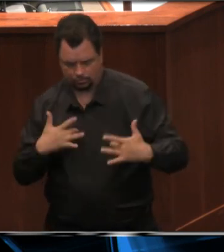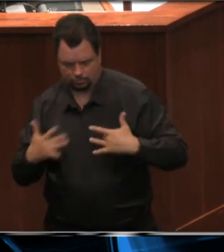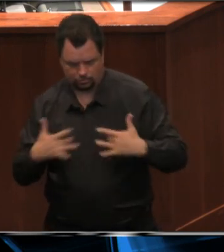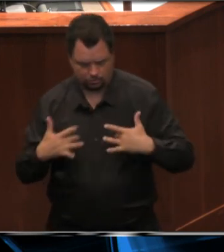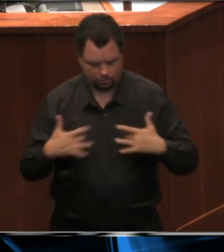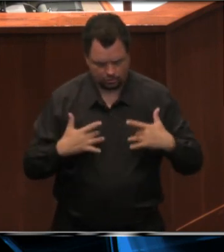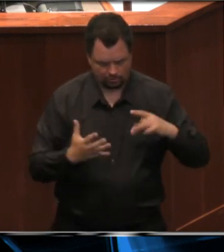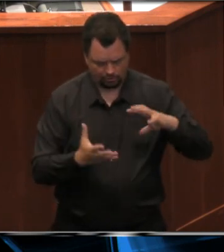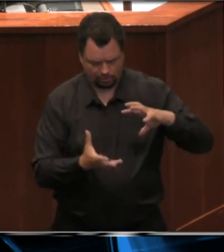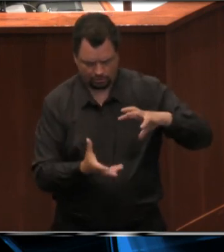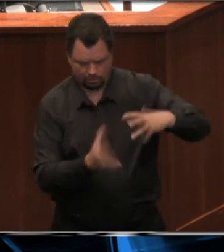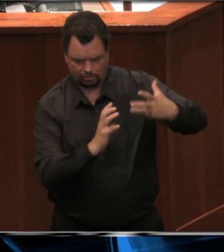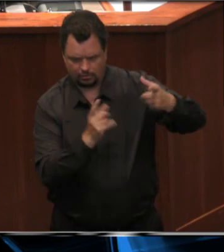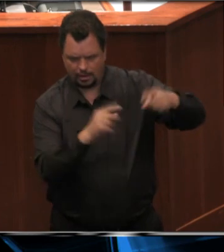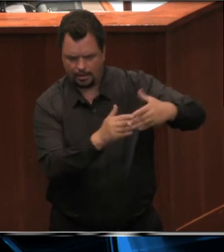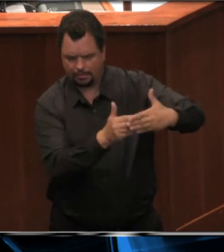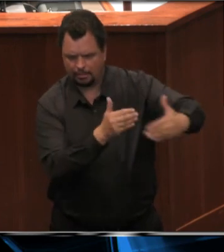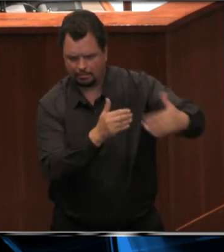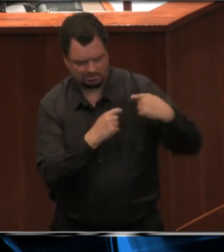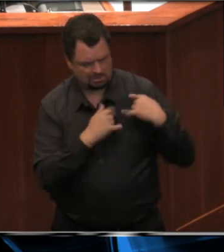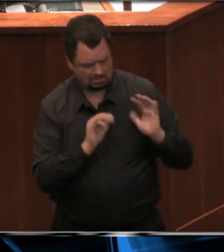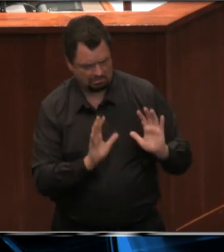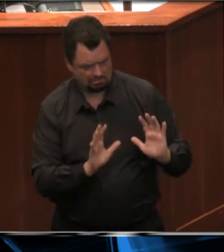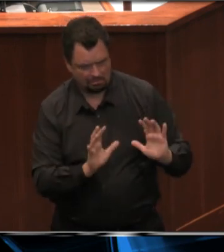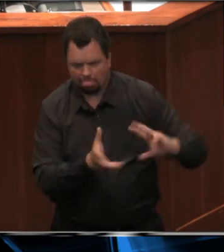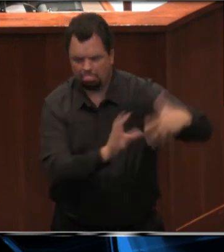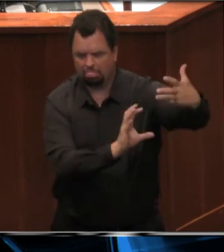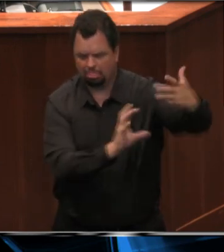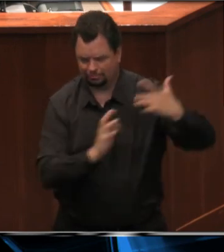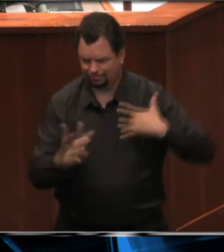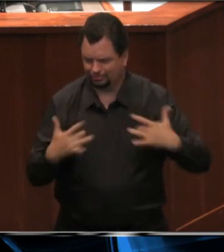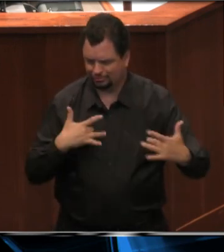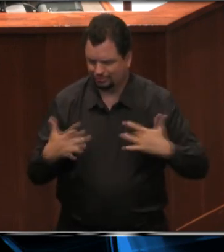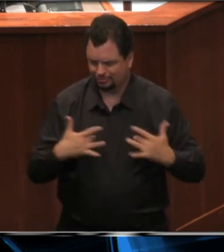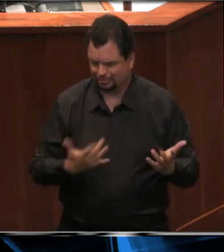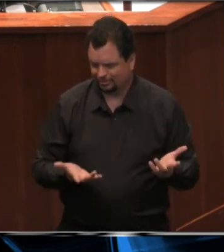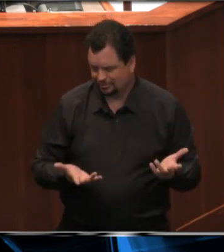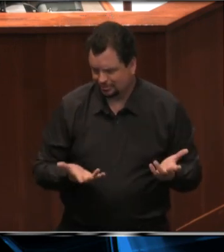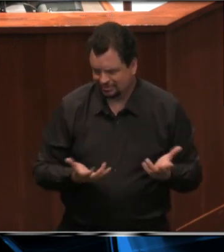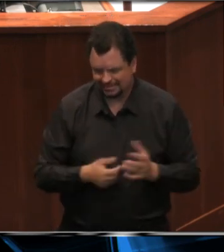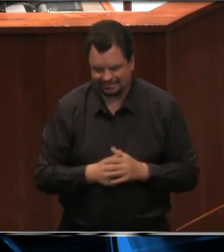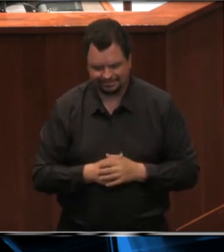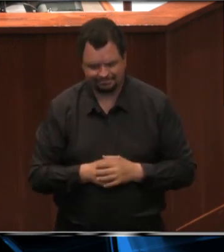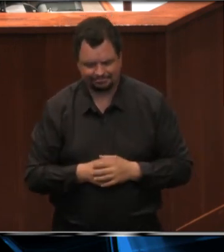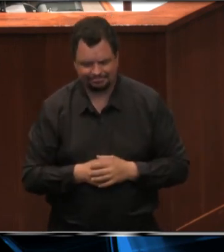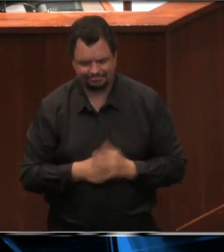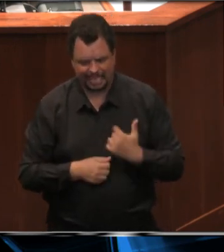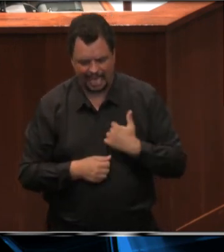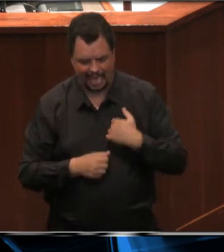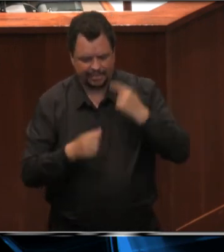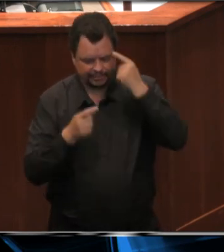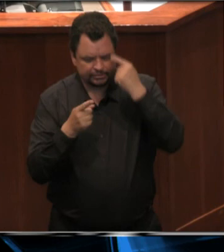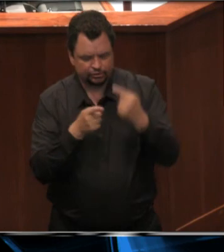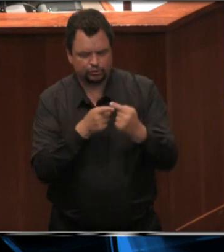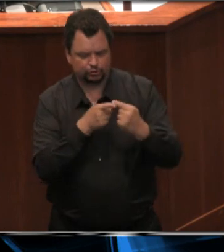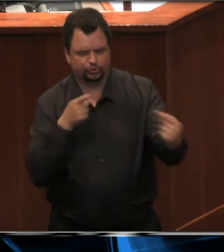from entities like yours, and I would actually guess that they are waiting for those. May I continue my